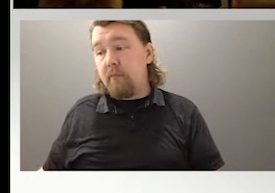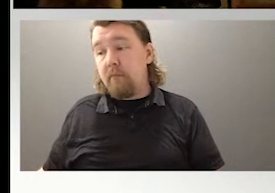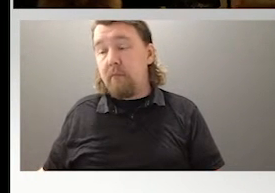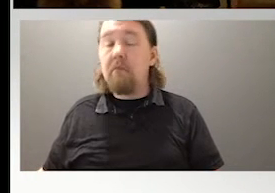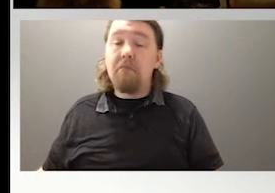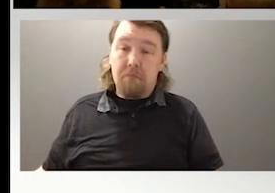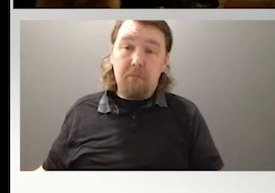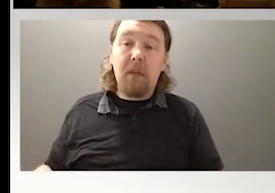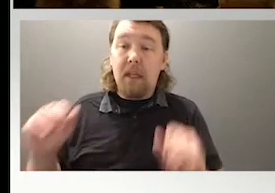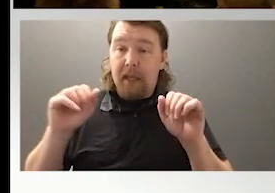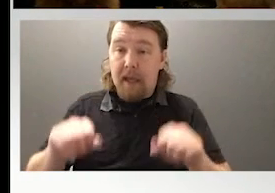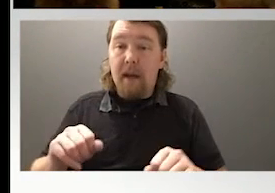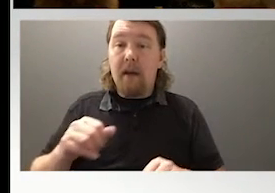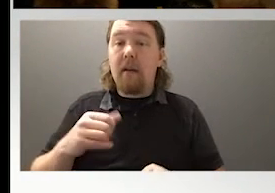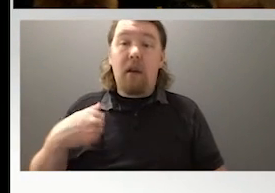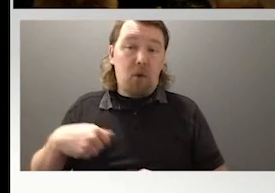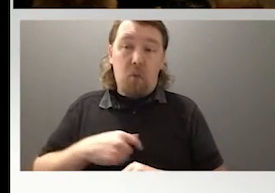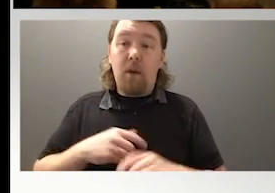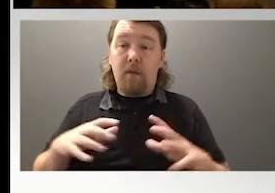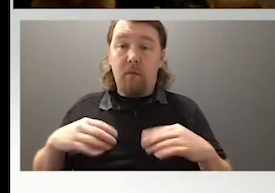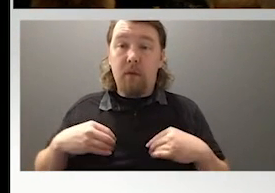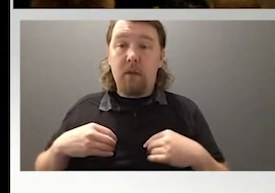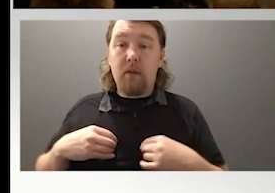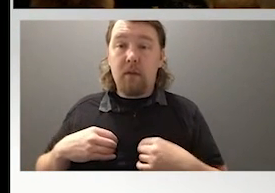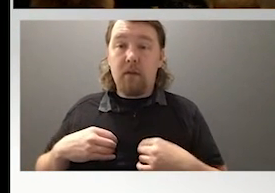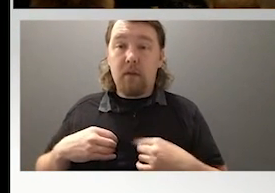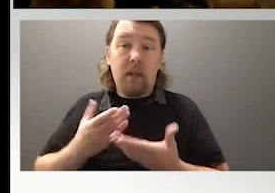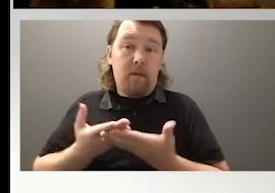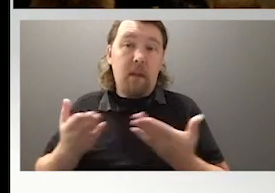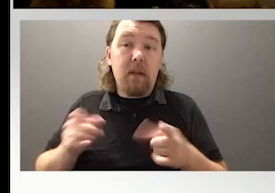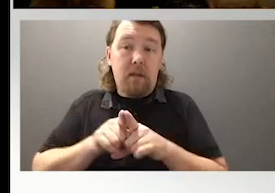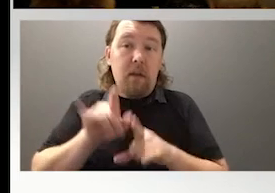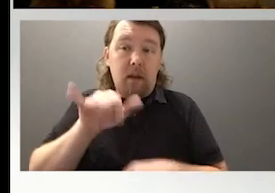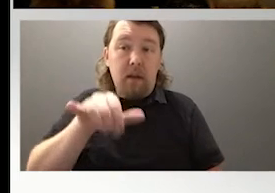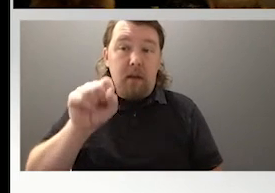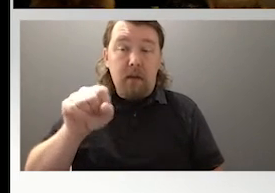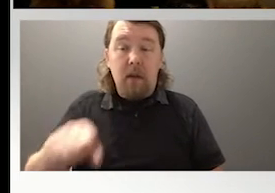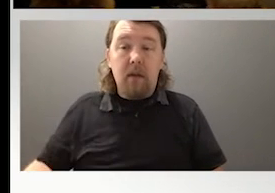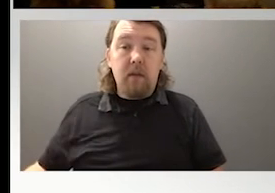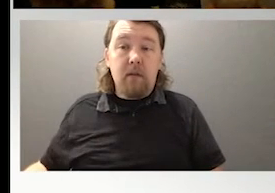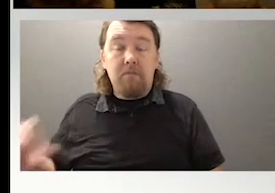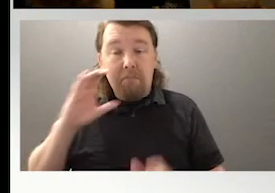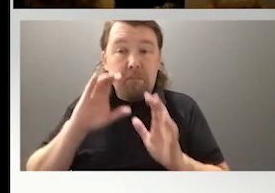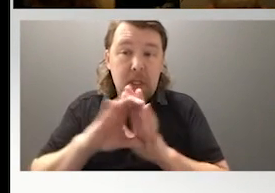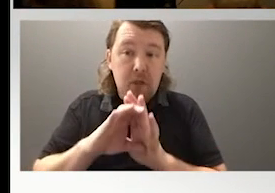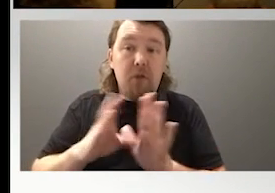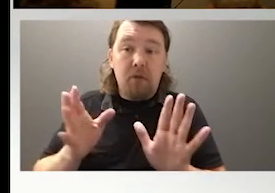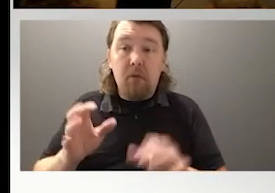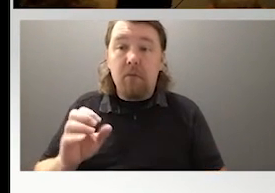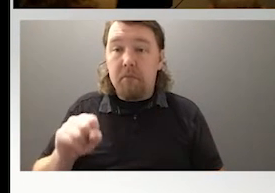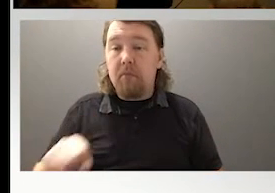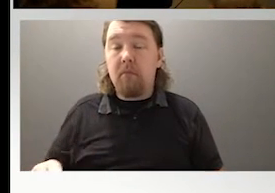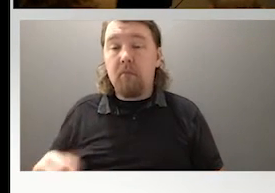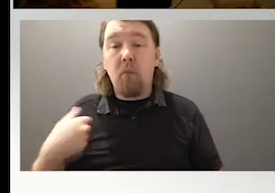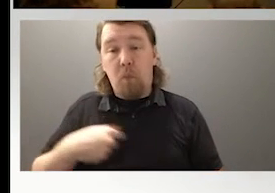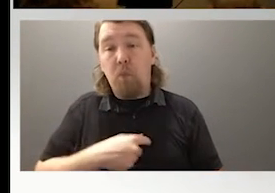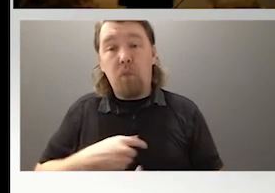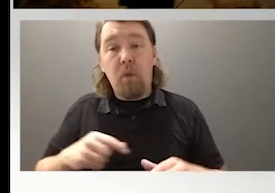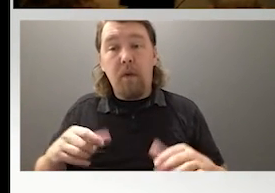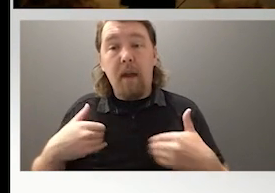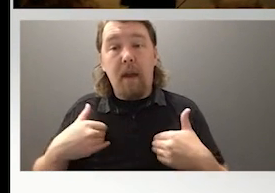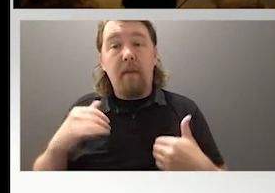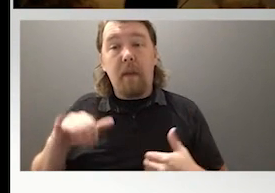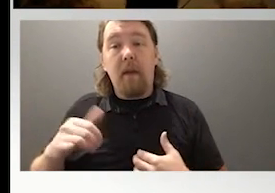You can, and we have received things of that nature. Yeah, pictures, and we have.